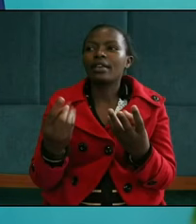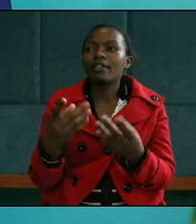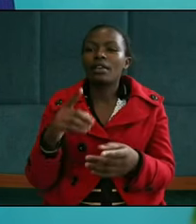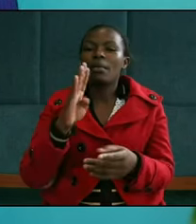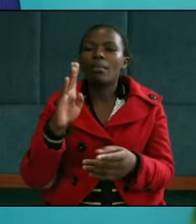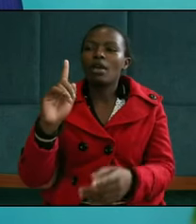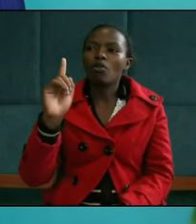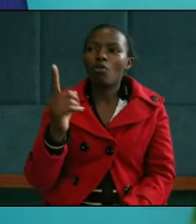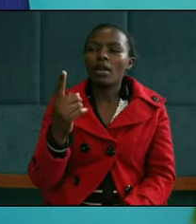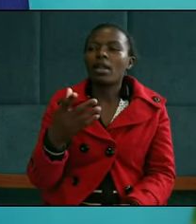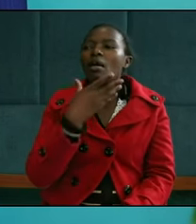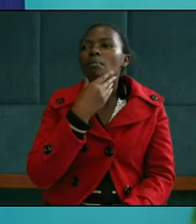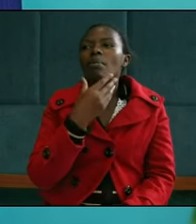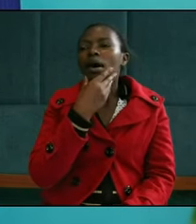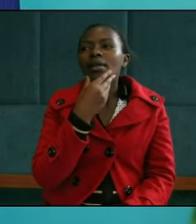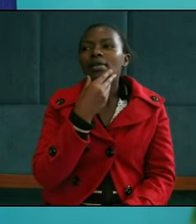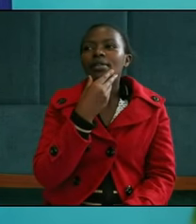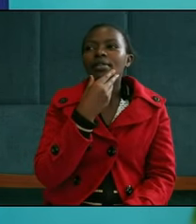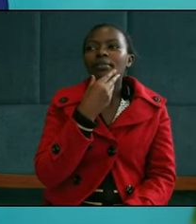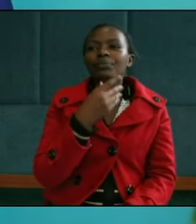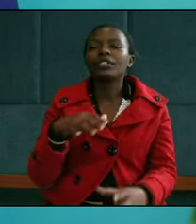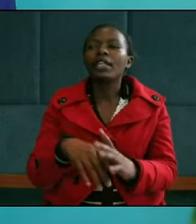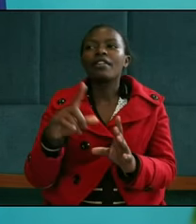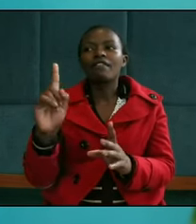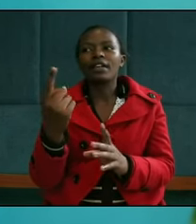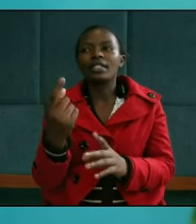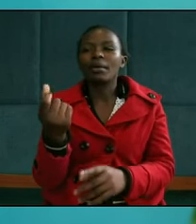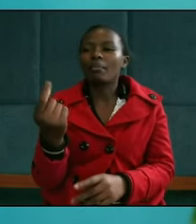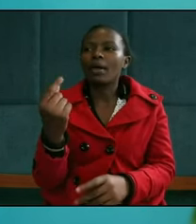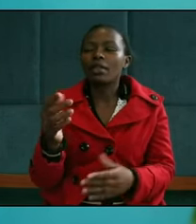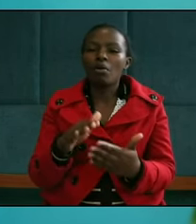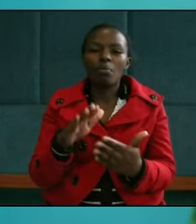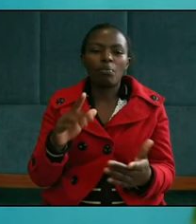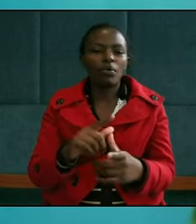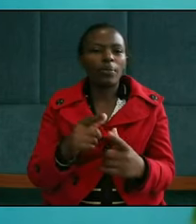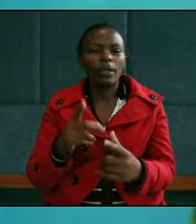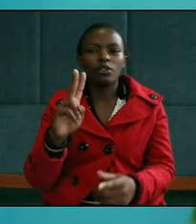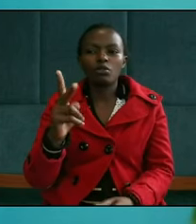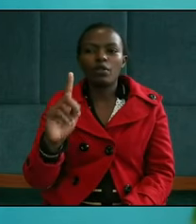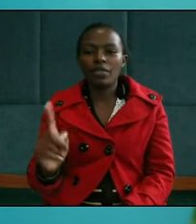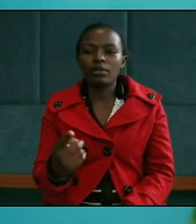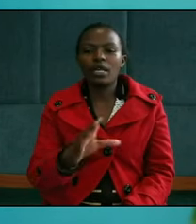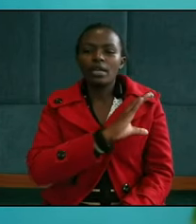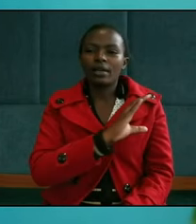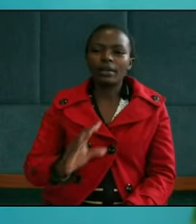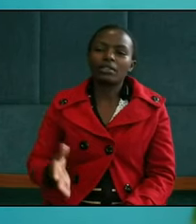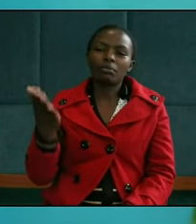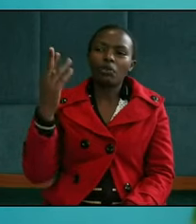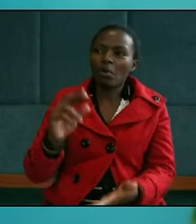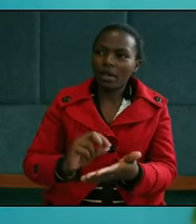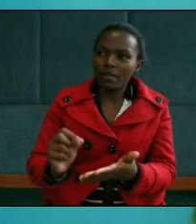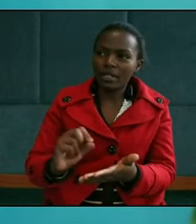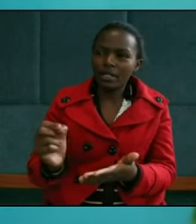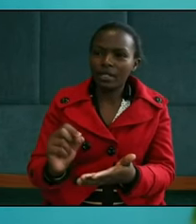speaker for this data one. In the first month, more than 2,000 listeners were enrolled, and for the next